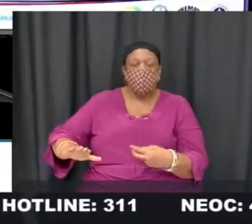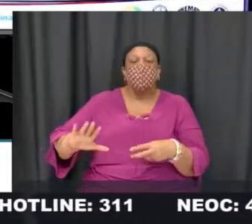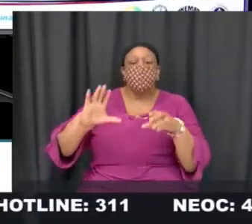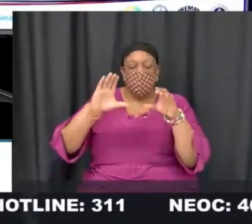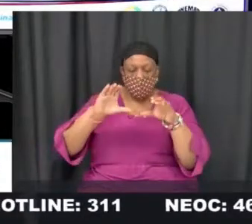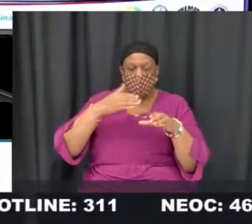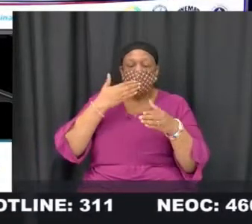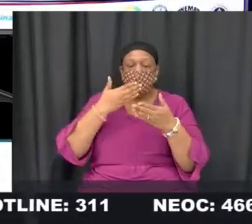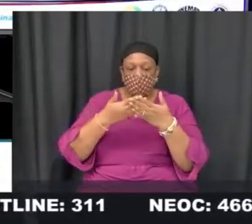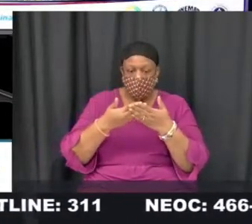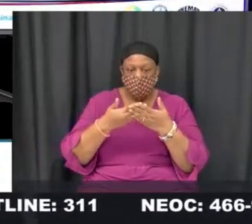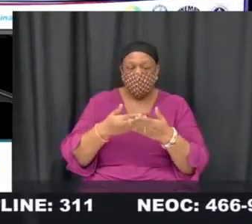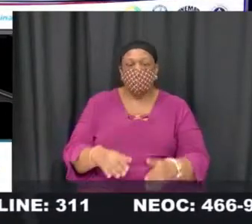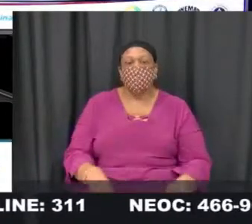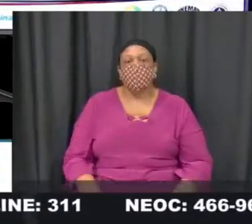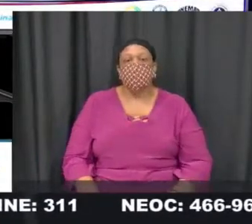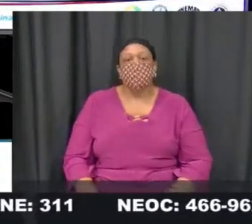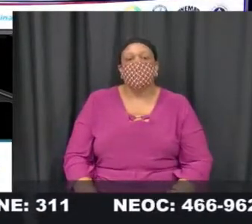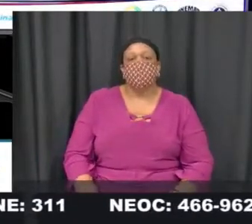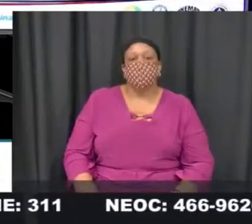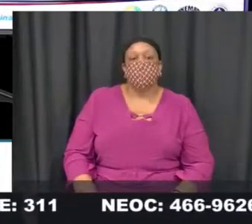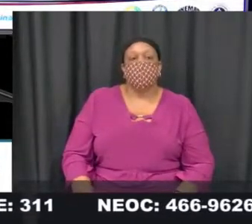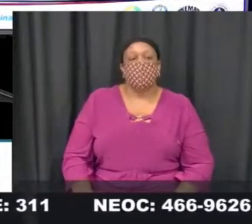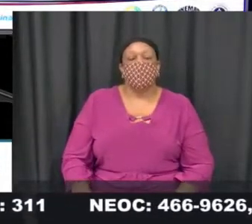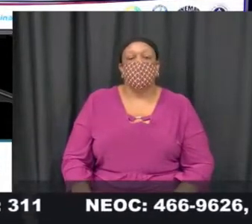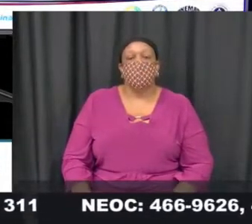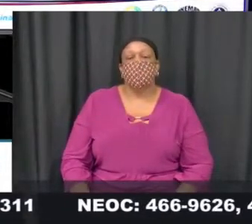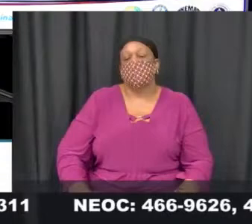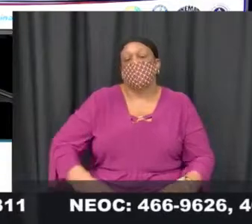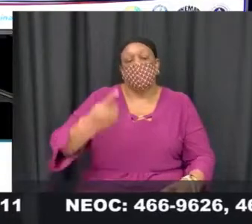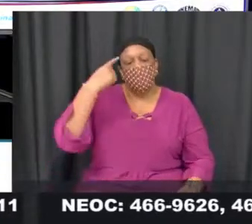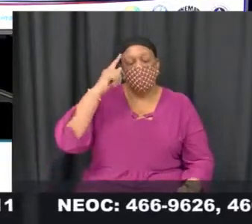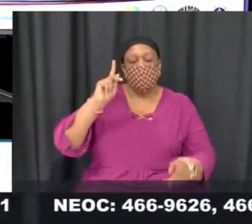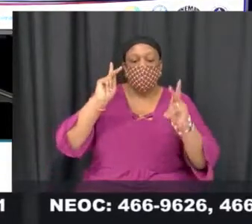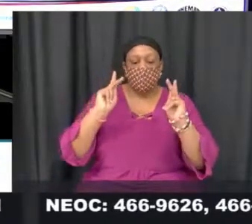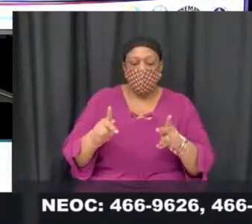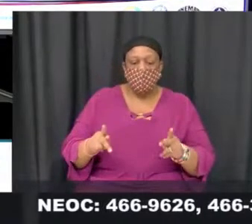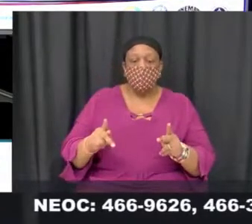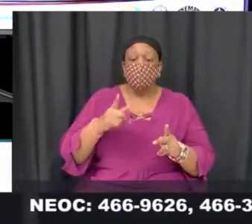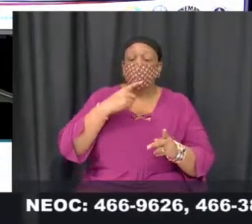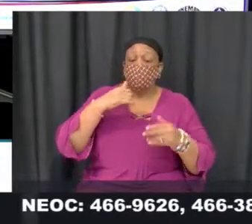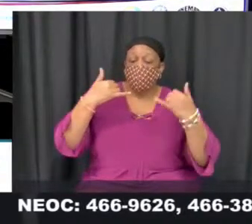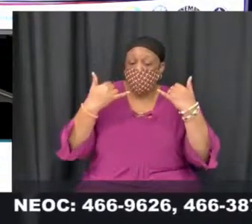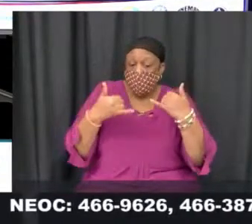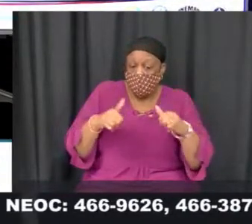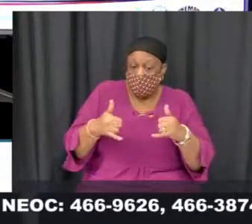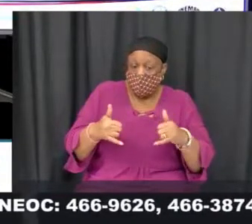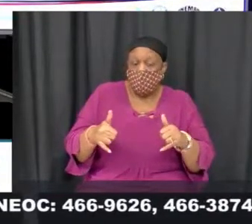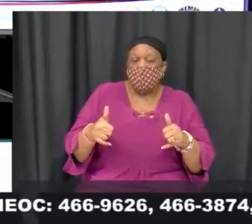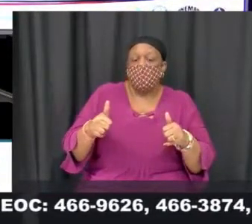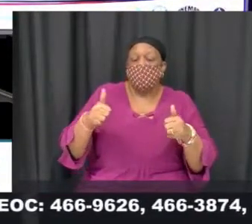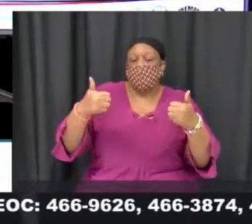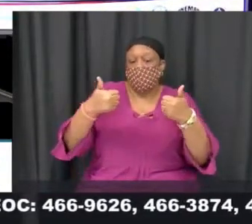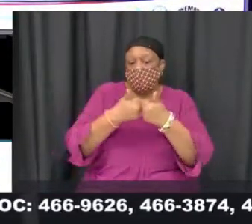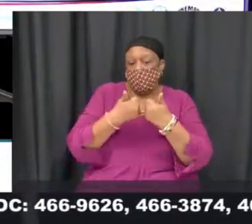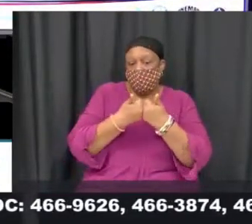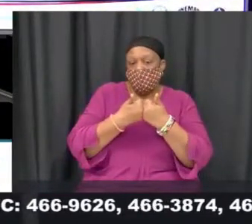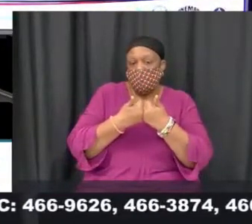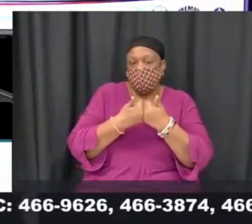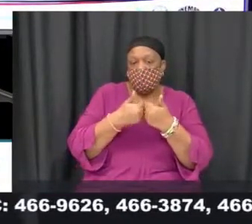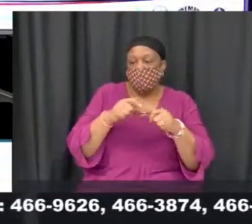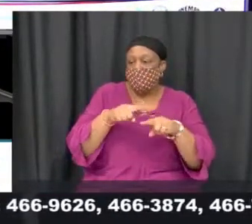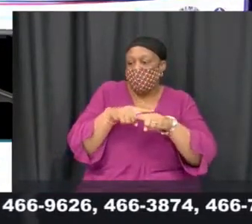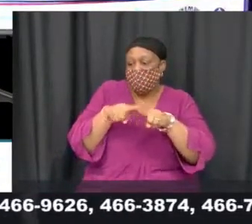different bubble and there will be no communication between the players and the spectators.